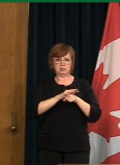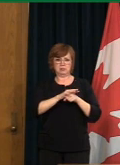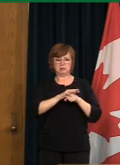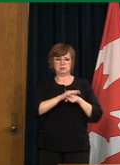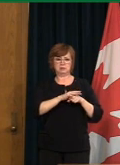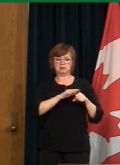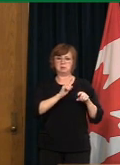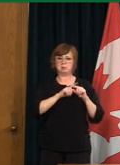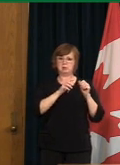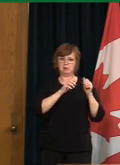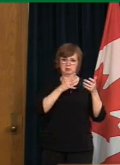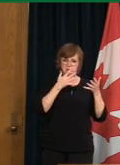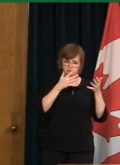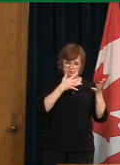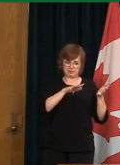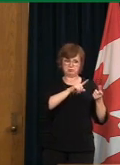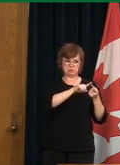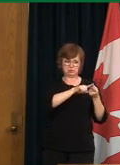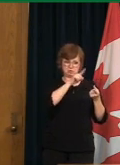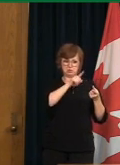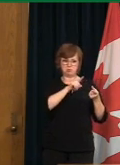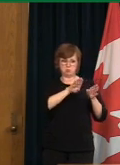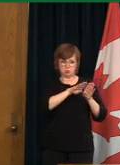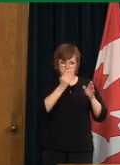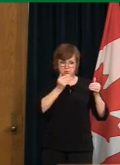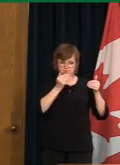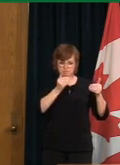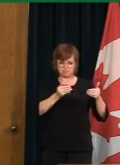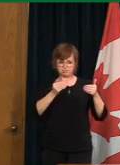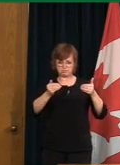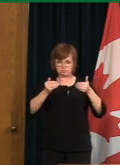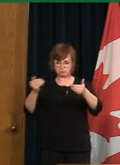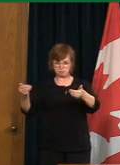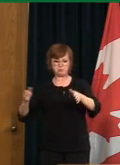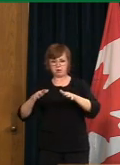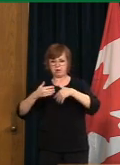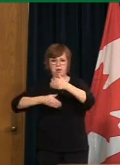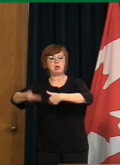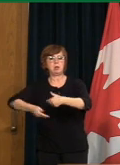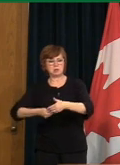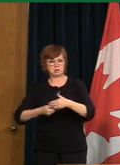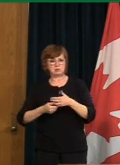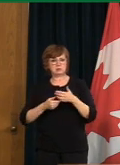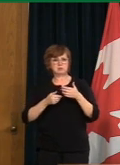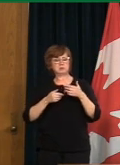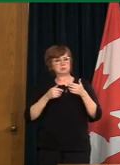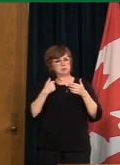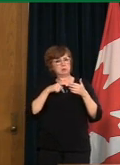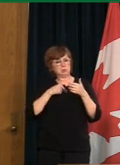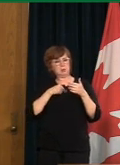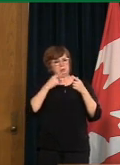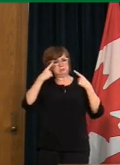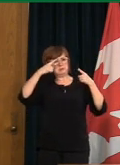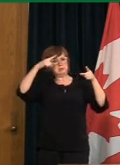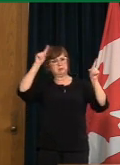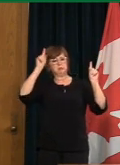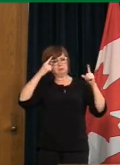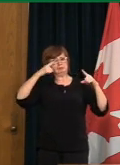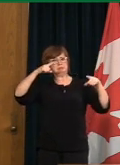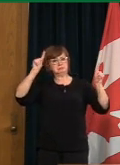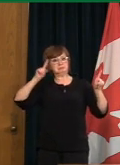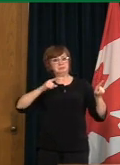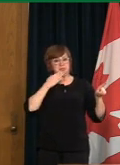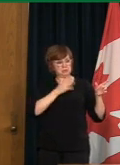new guidelines and COVID protocols that were in place. And we were able to operate safely for a number of months by